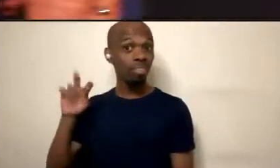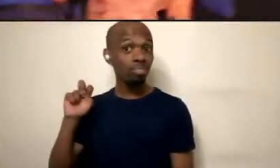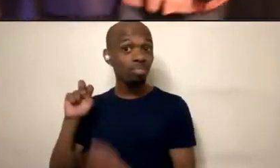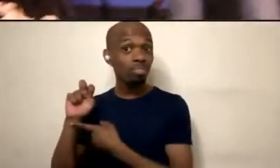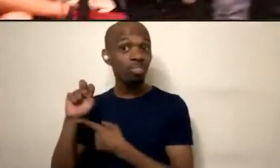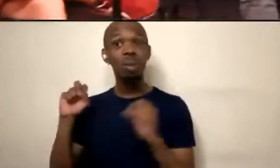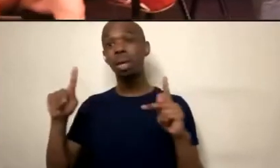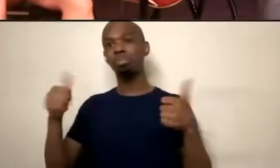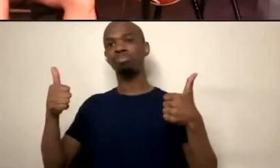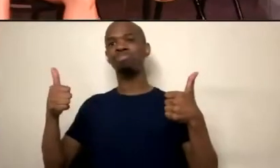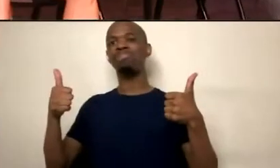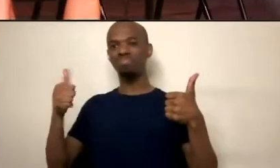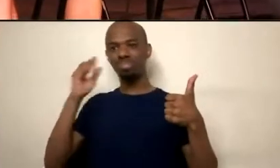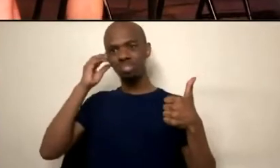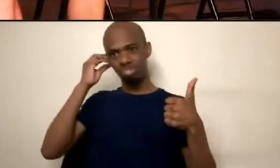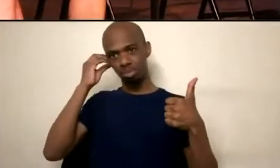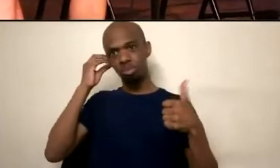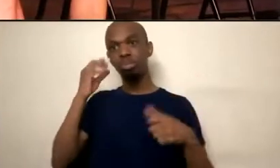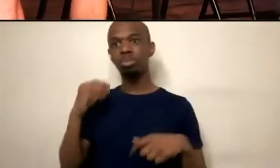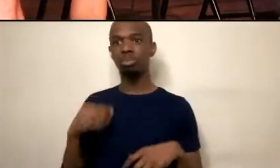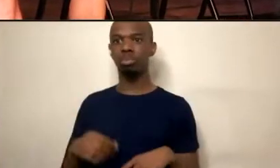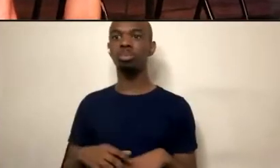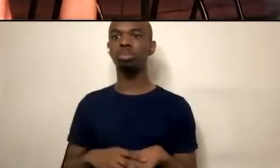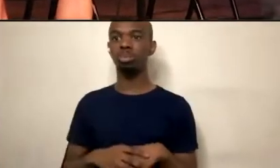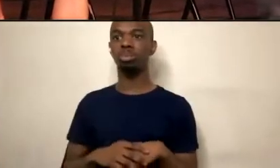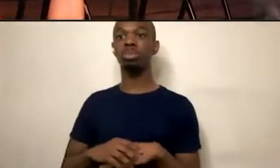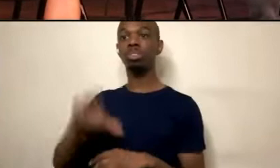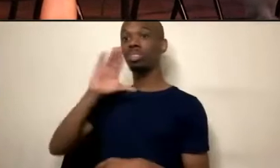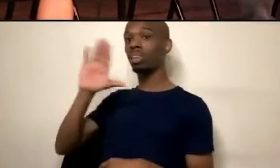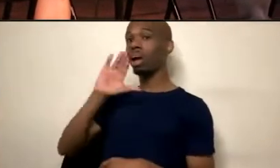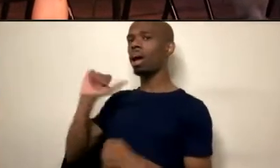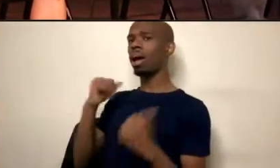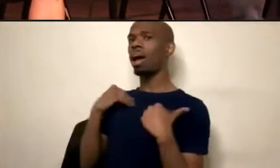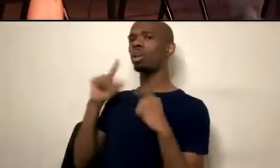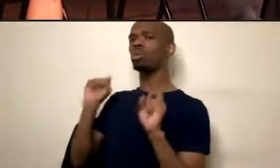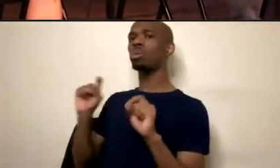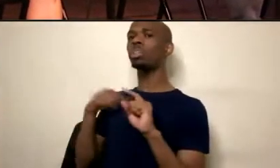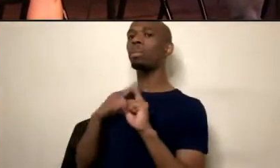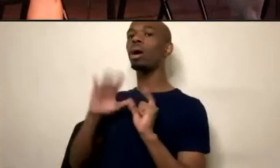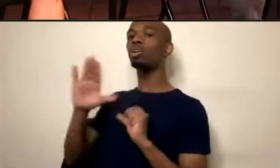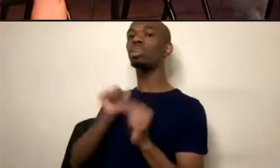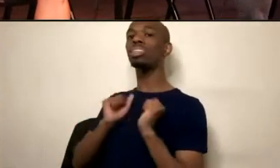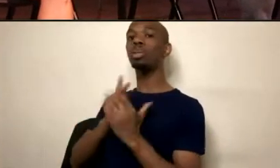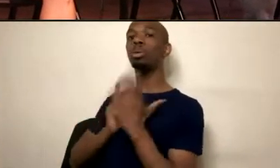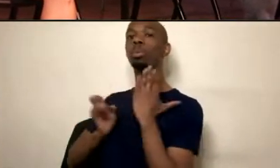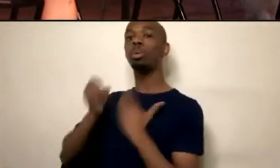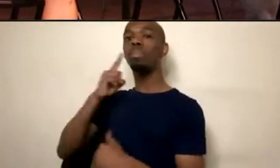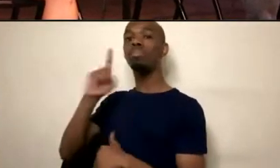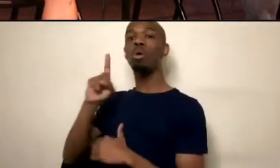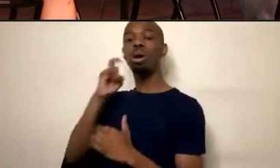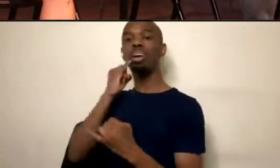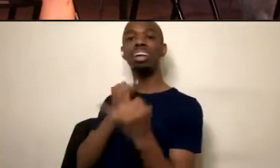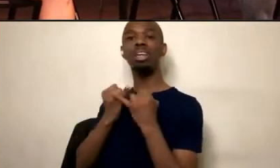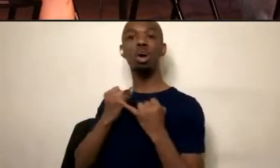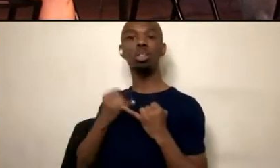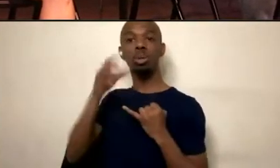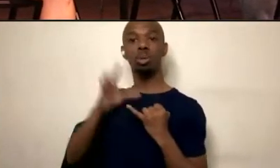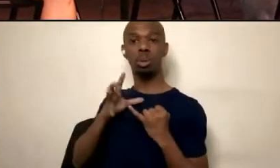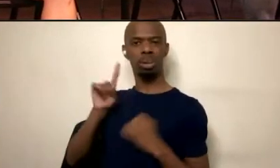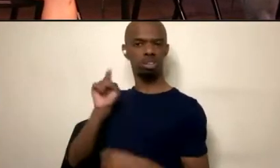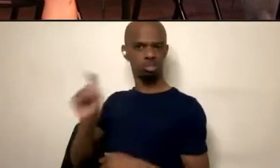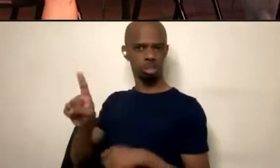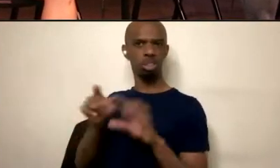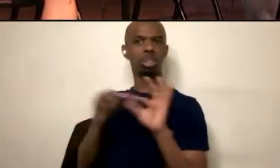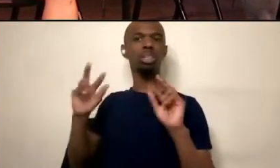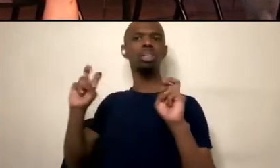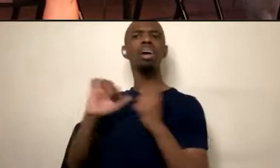Hi, I had a question about your work with Theater for Incarcerated Women. I guess, like, how do you build those relationships? And, like,